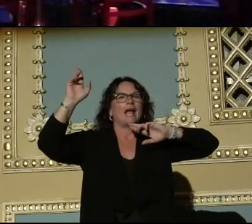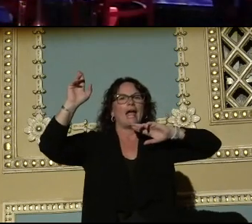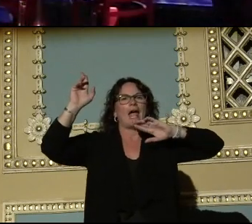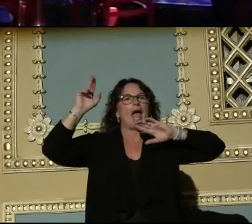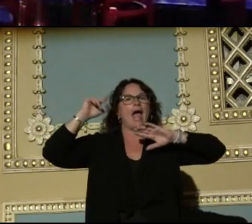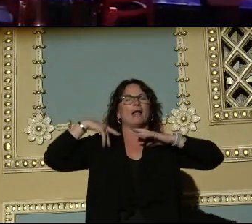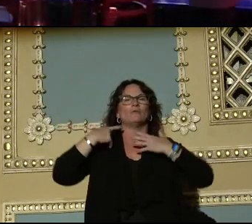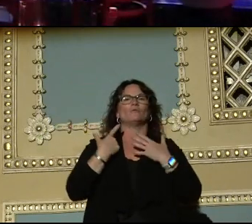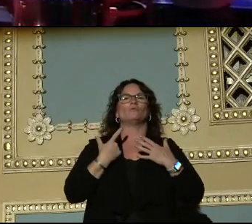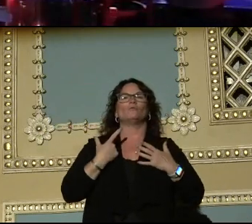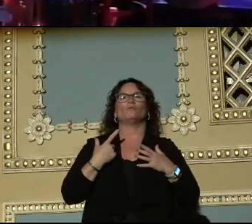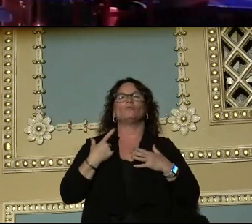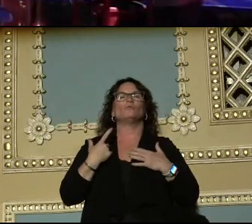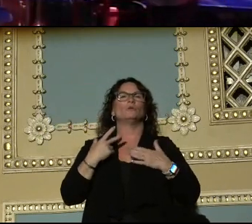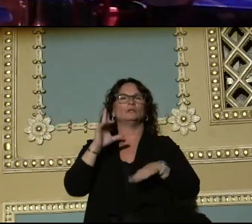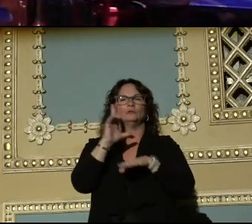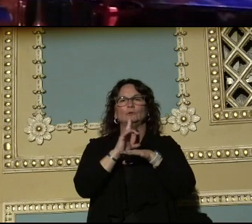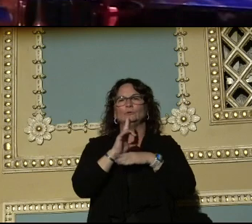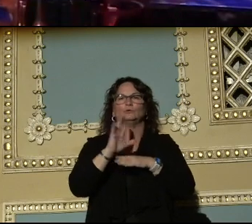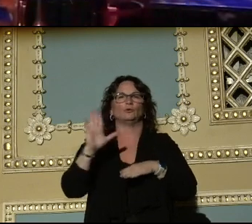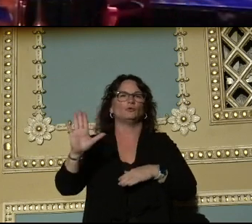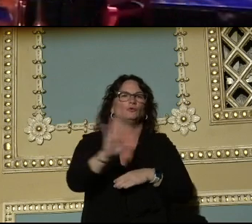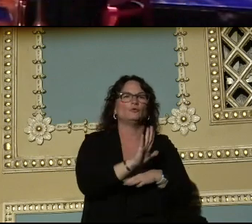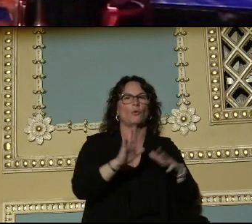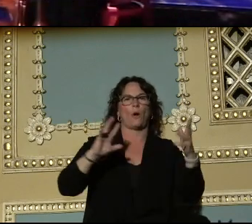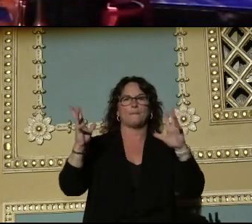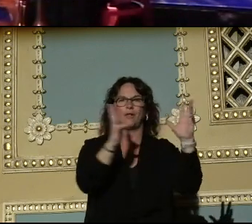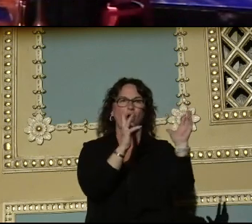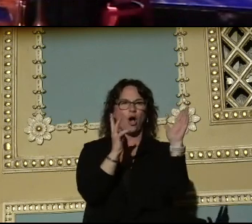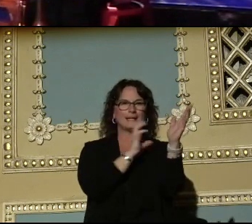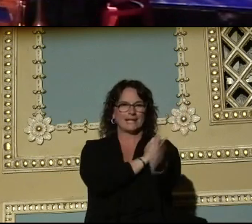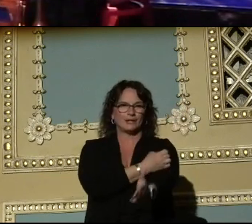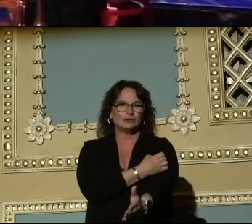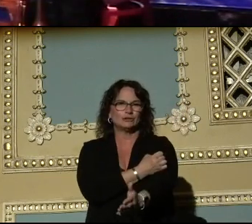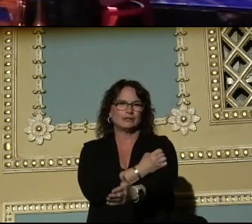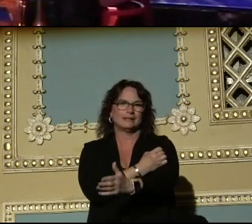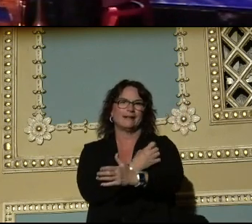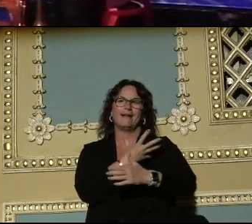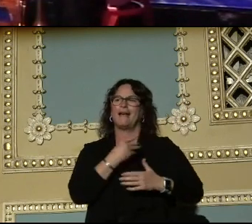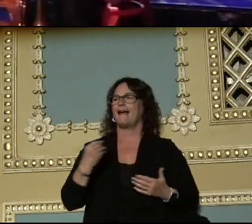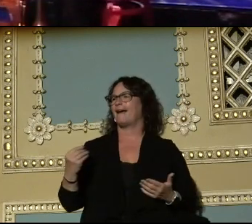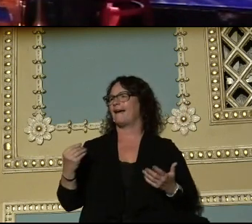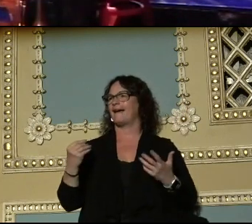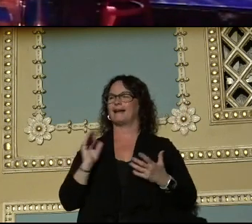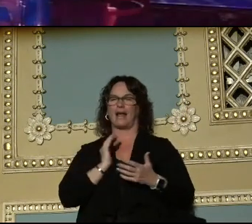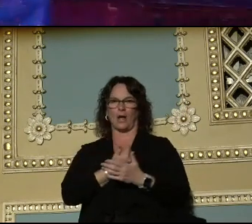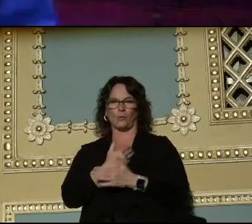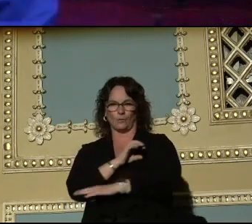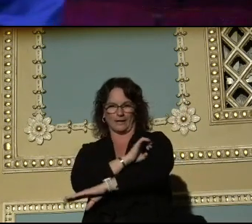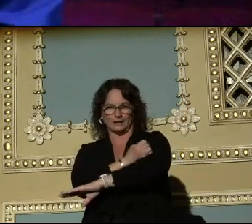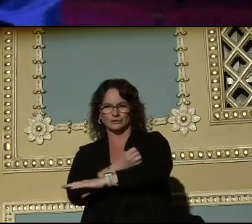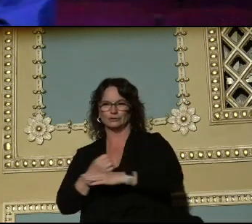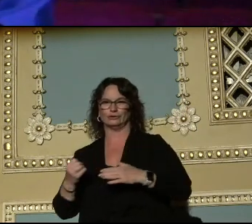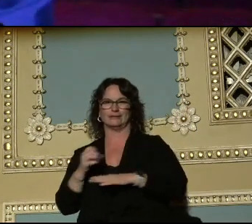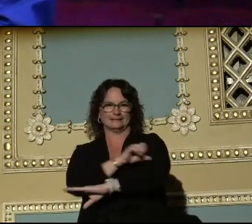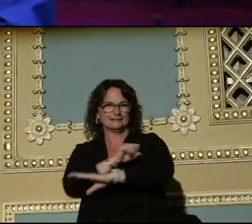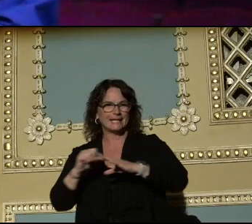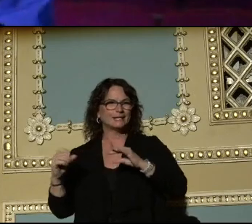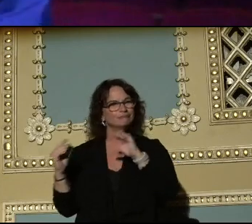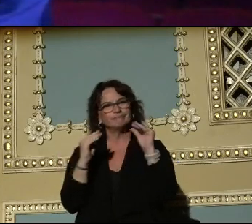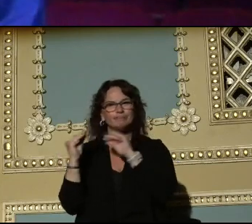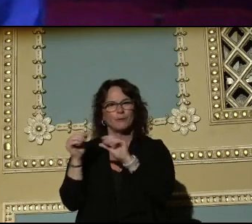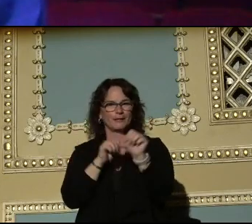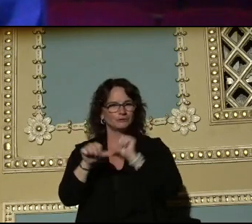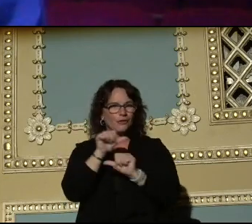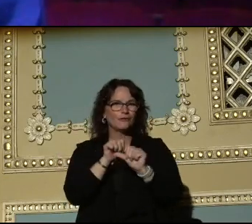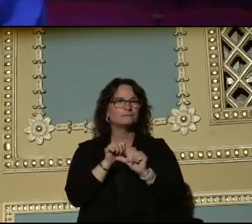applause and the banter that is so common with this group and with our audience as well. We appreciate everything that